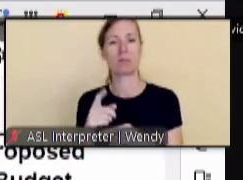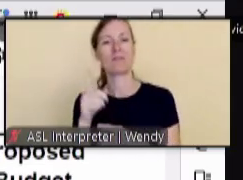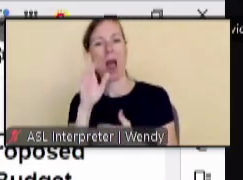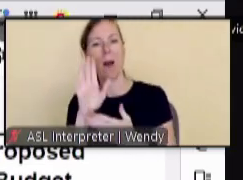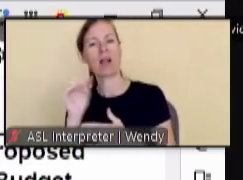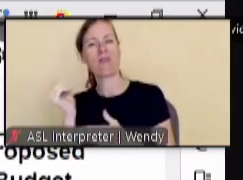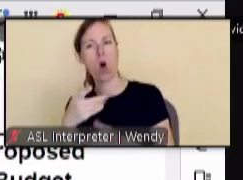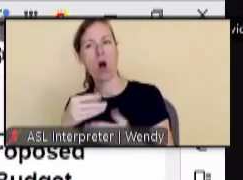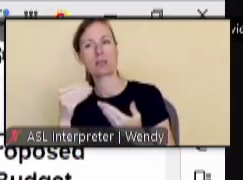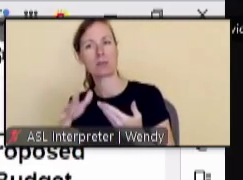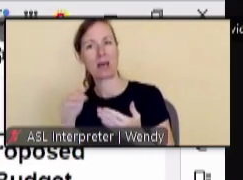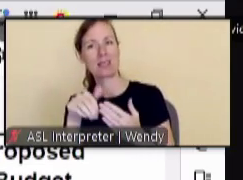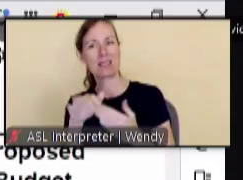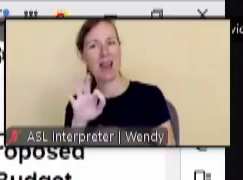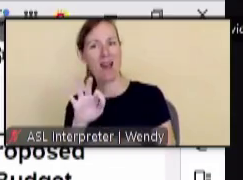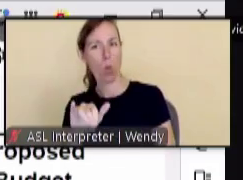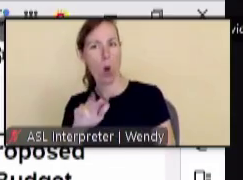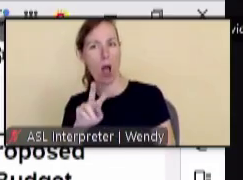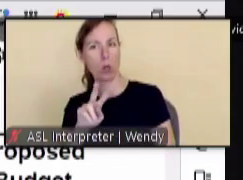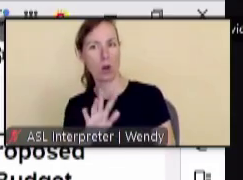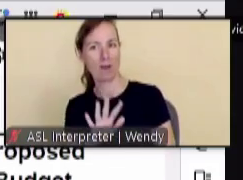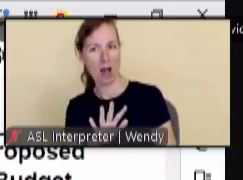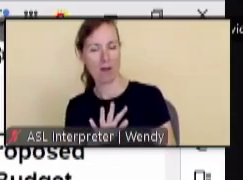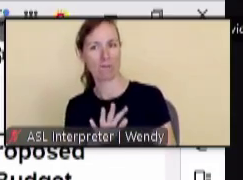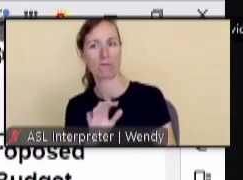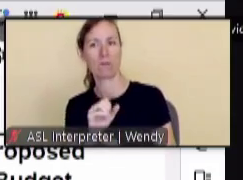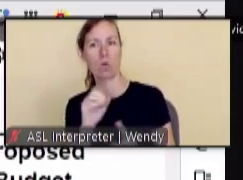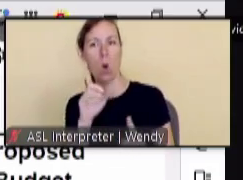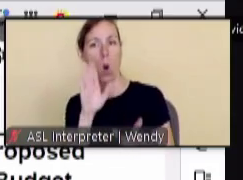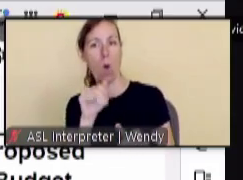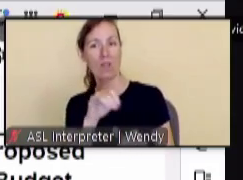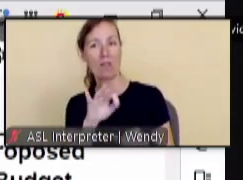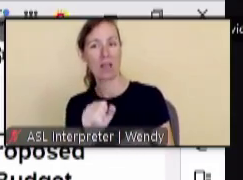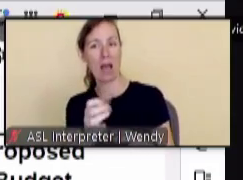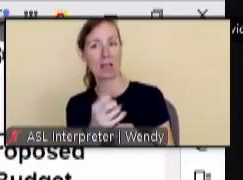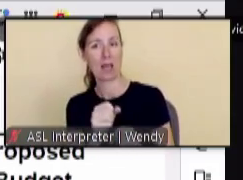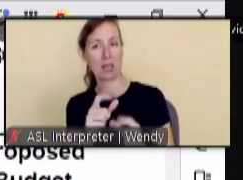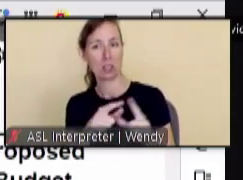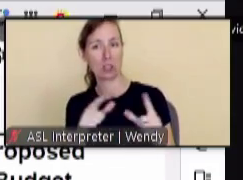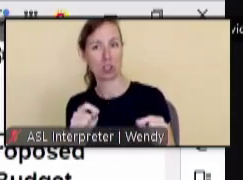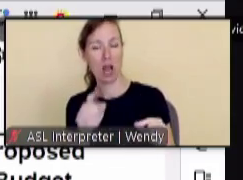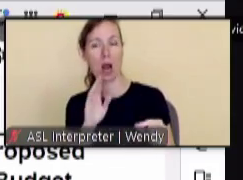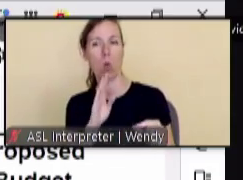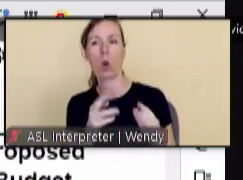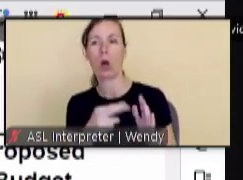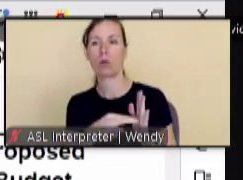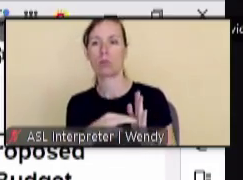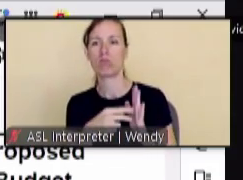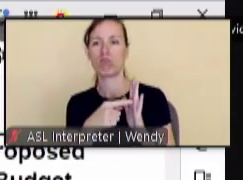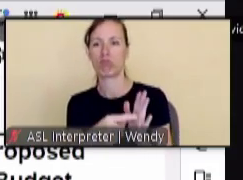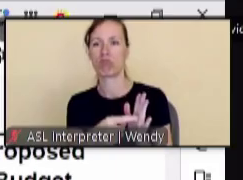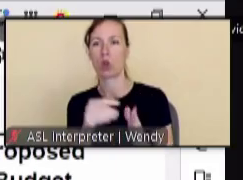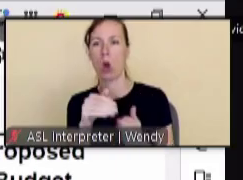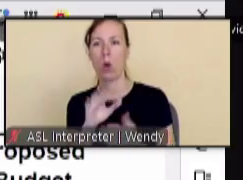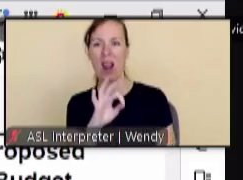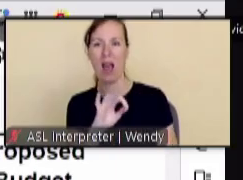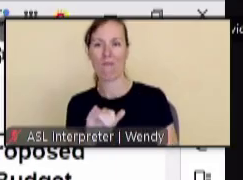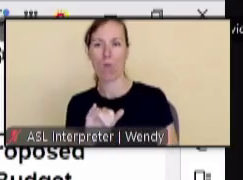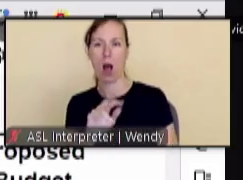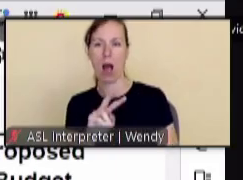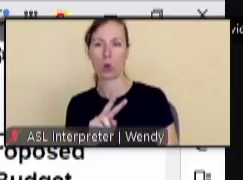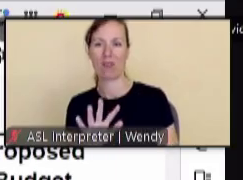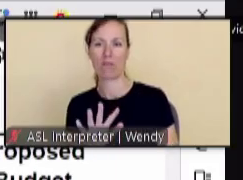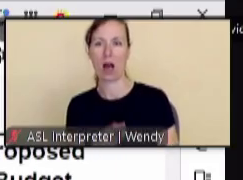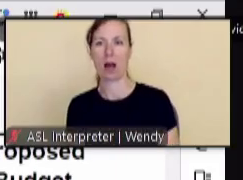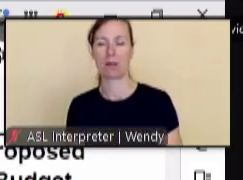FY25. So hopefully if we can get the check, it will all be reflected in FY25. Okay. Thank you,